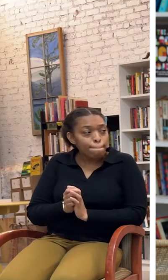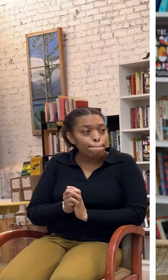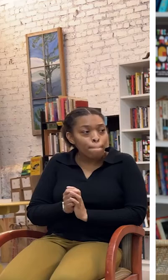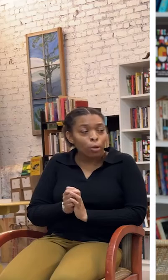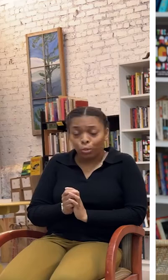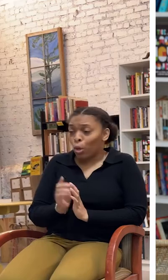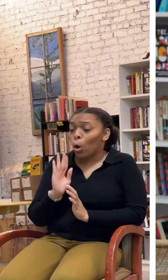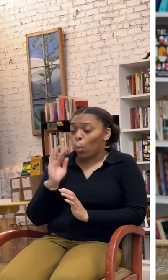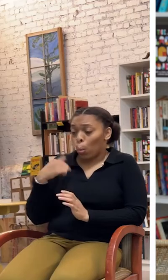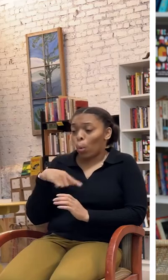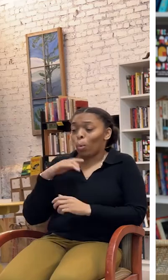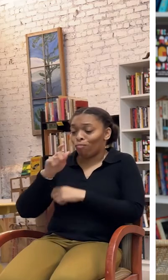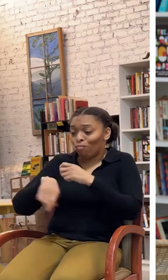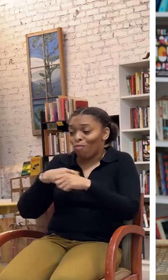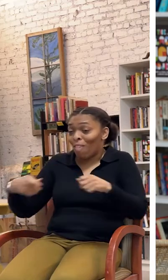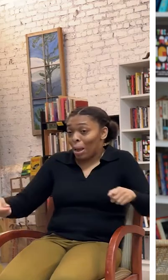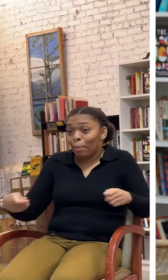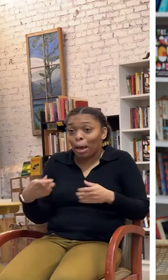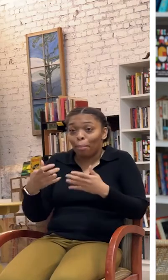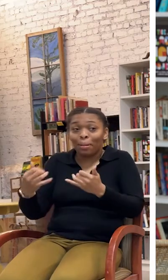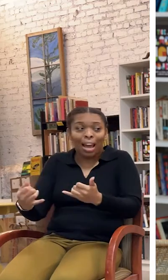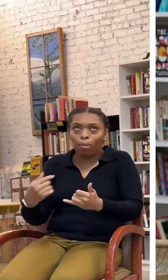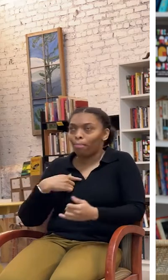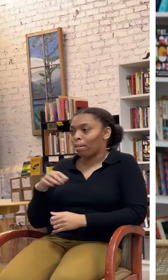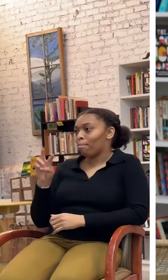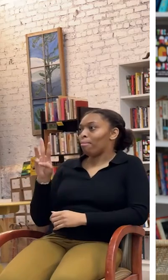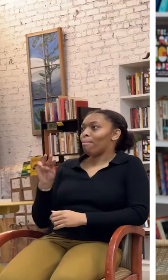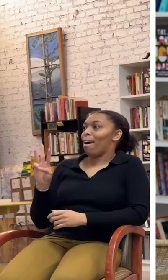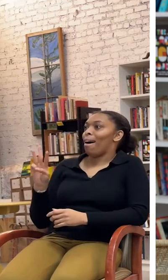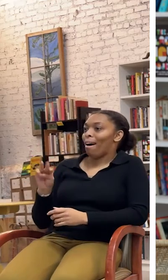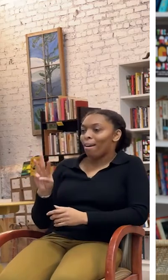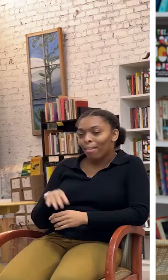We're about to wrap. Yeah, I'm like, wow.